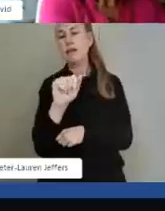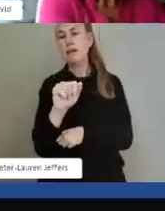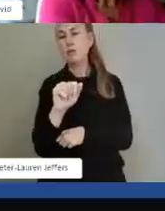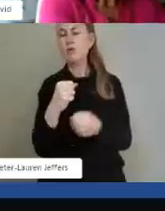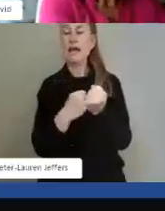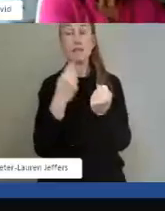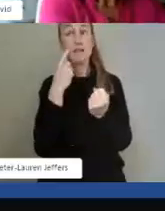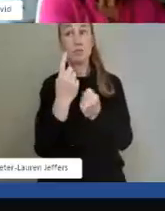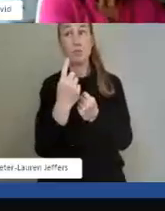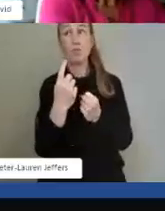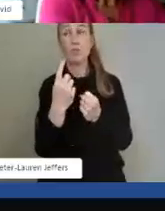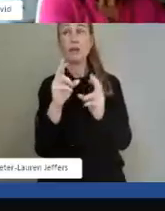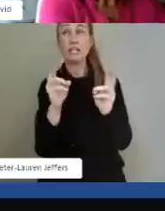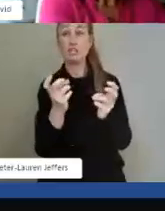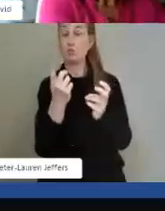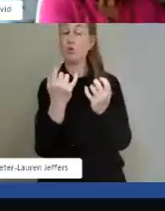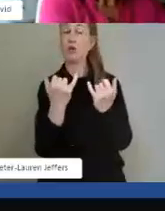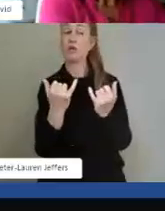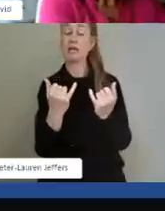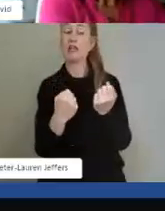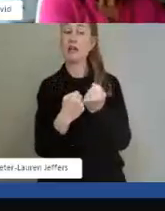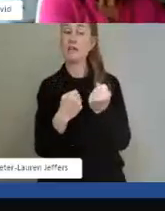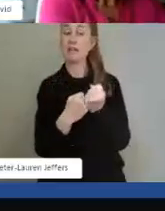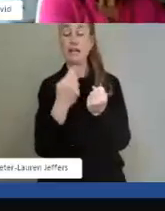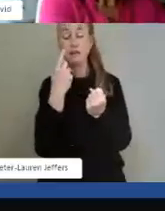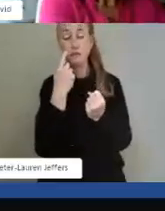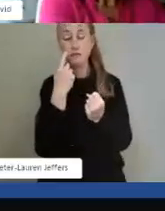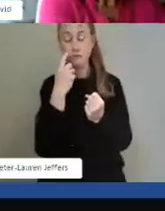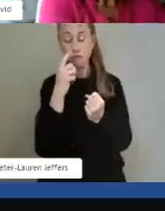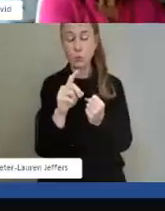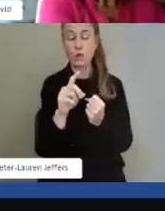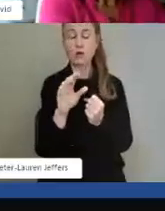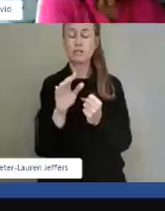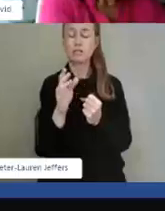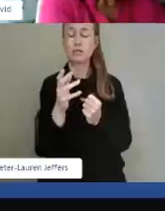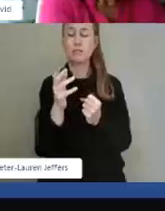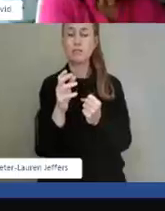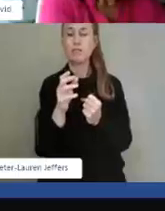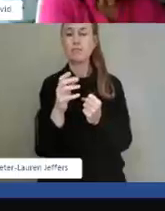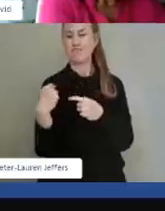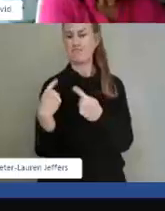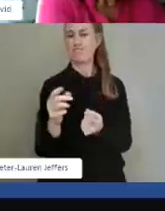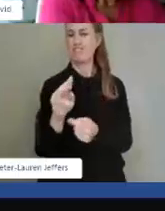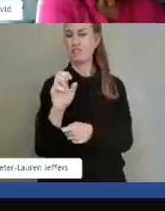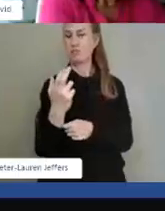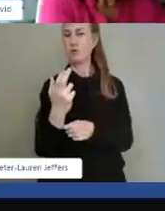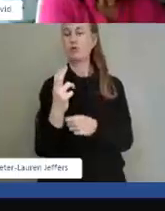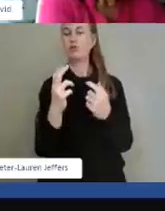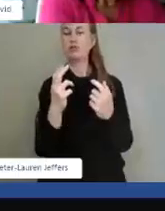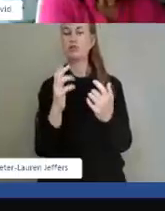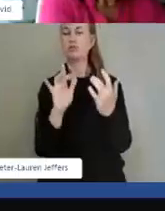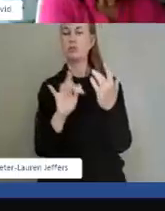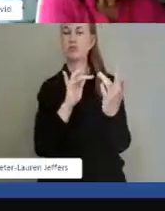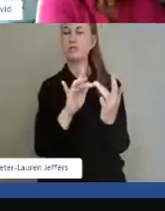and one issue that they are actively advocating against right now or for is since March, we've been reaching out